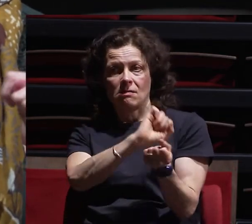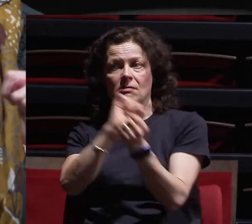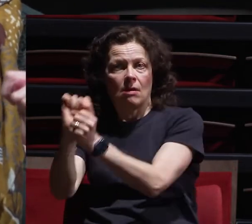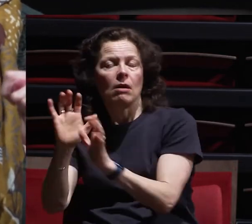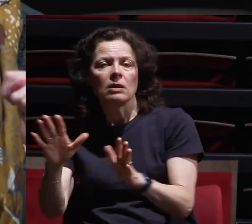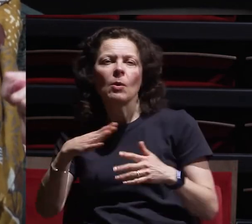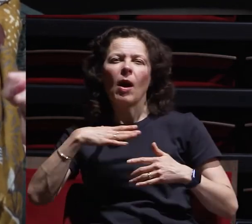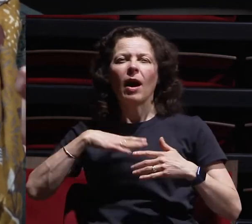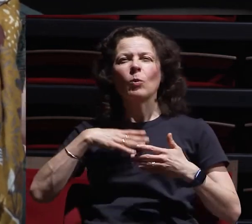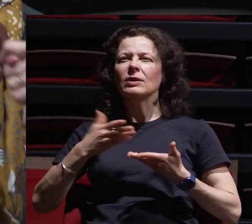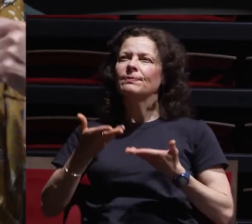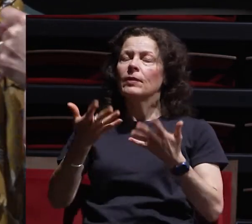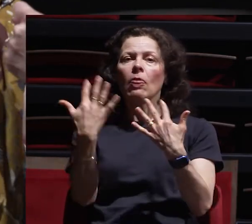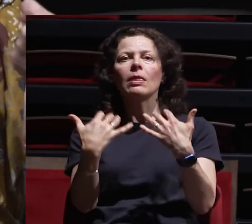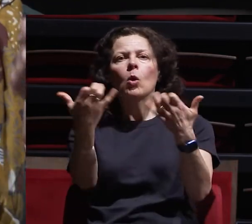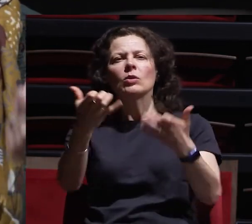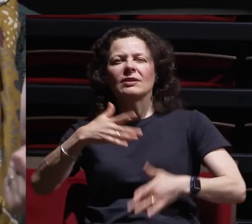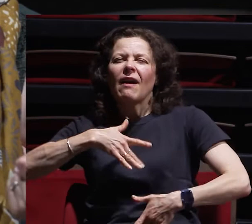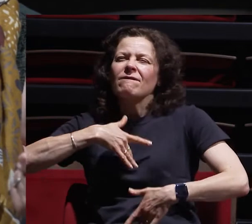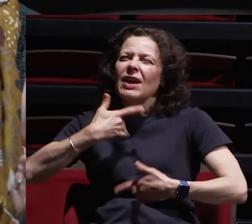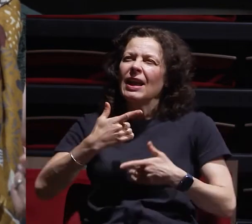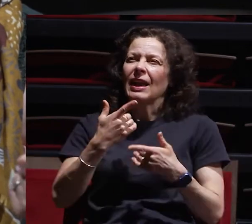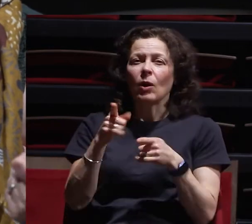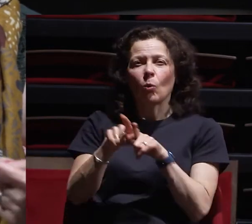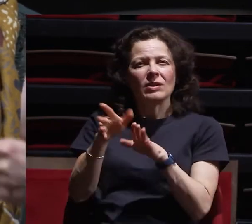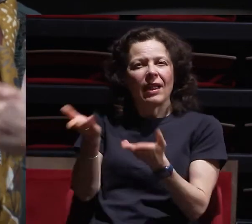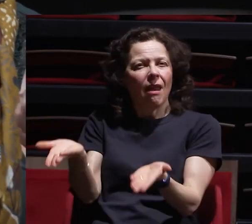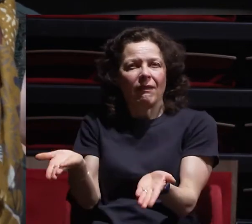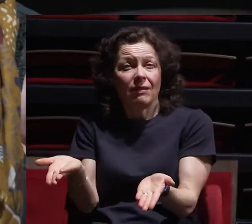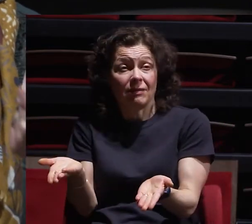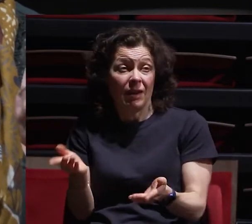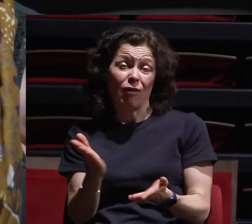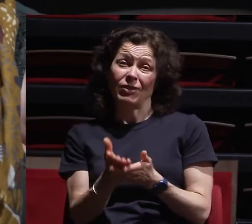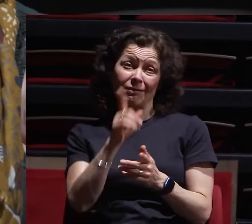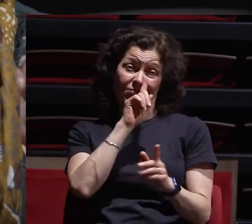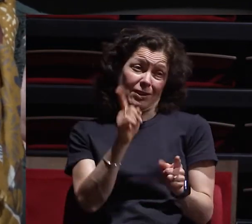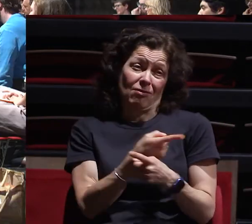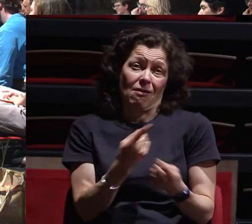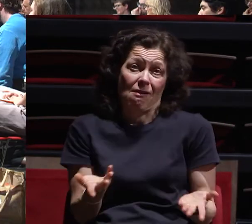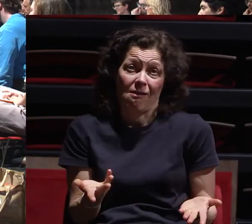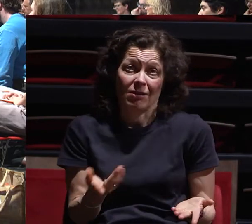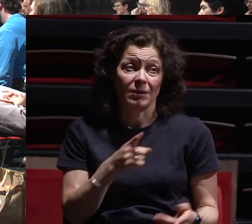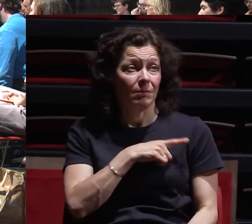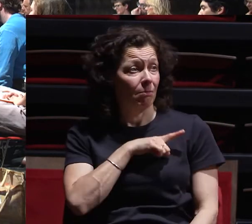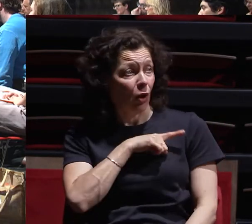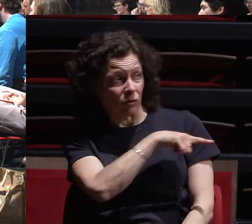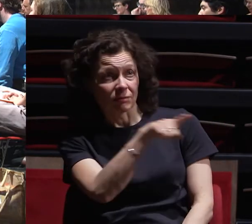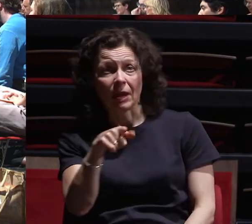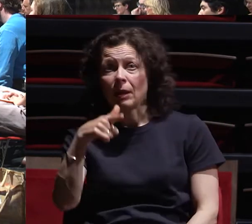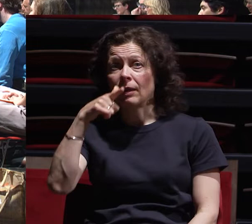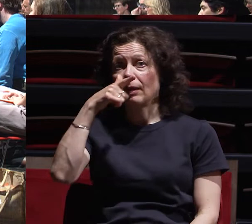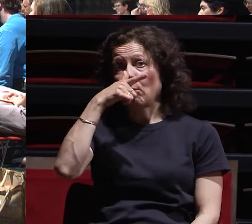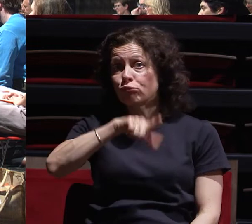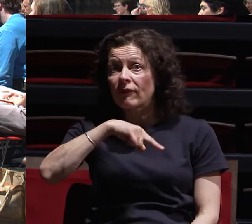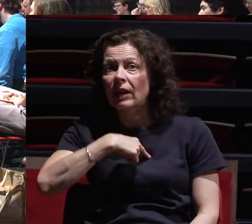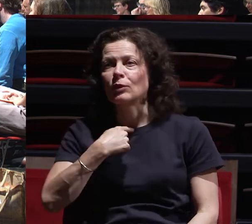I sort of wanted to give the audience a feeling of what that might be like. Now, of course, I can't do that